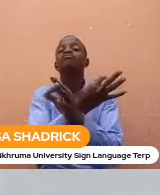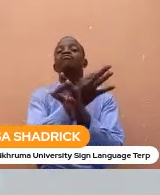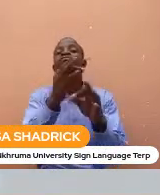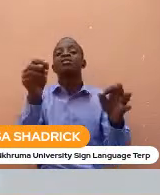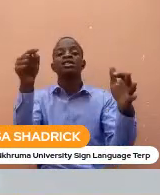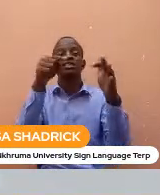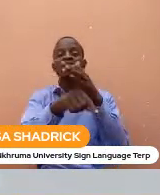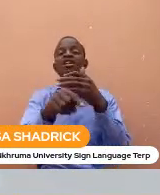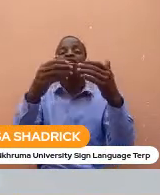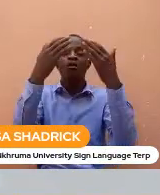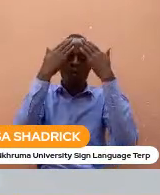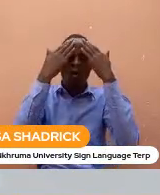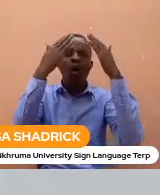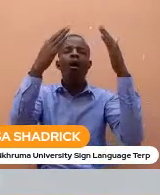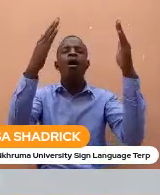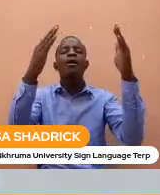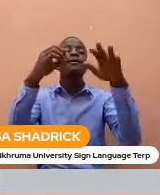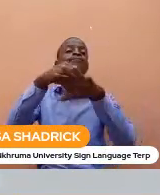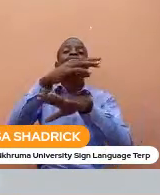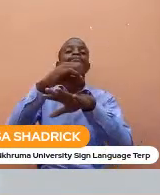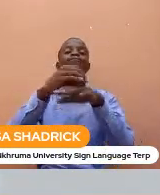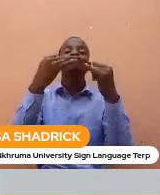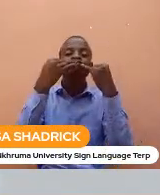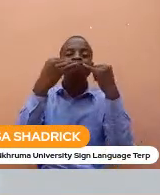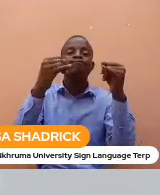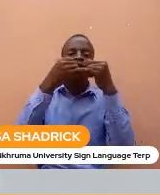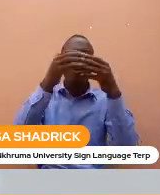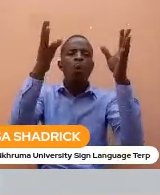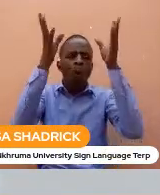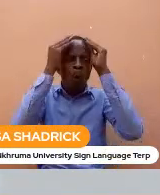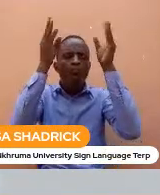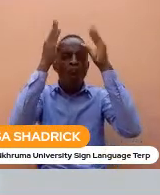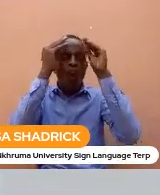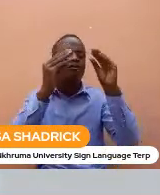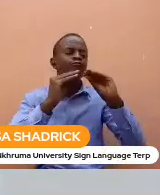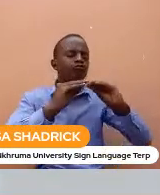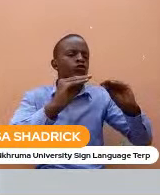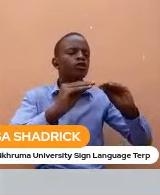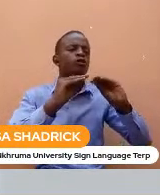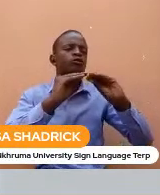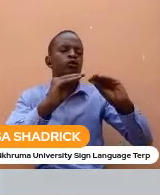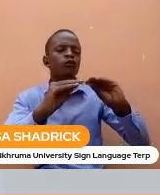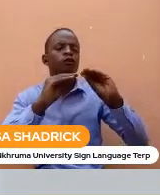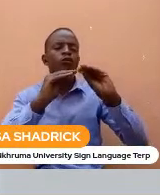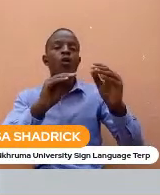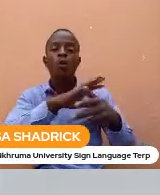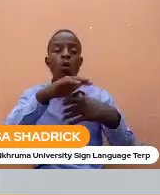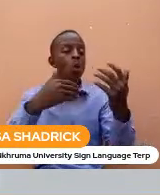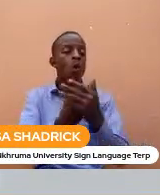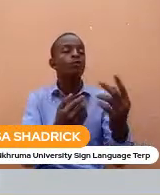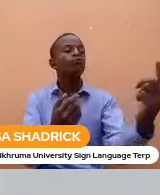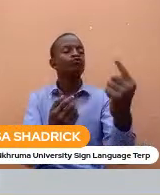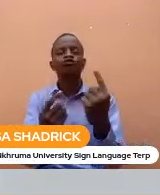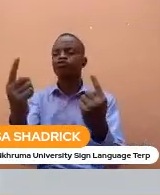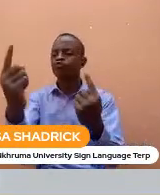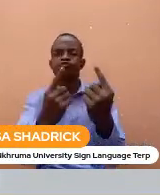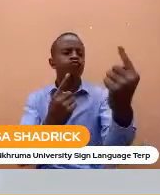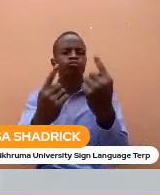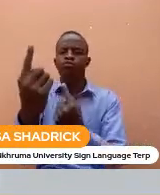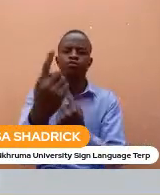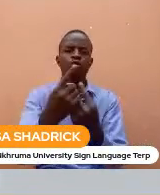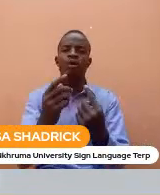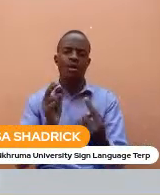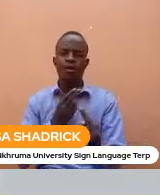backed up with information, of course. So that's why we educate everyone who's coming to access these the condoms and contraceptives at the